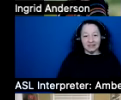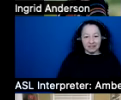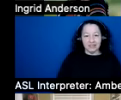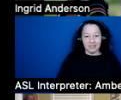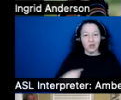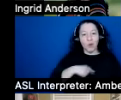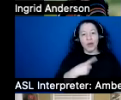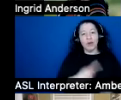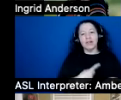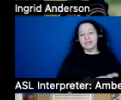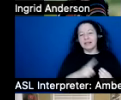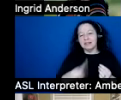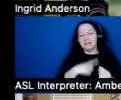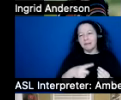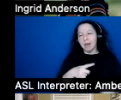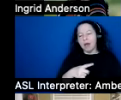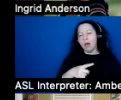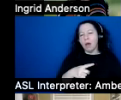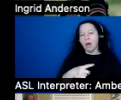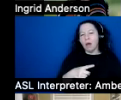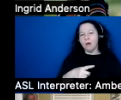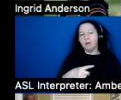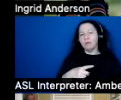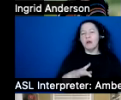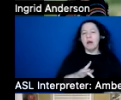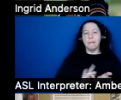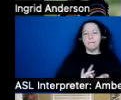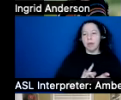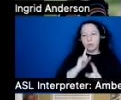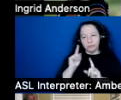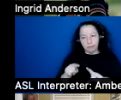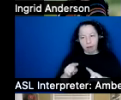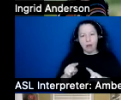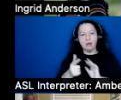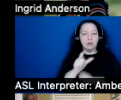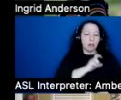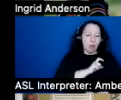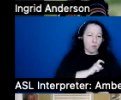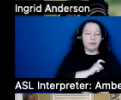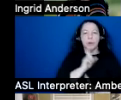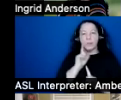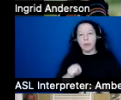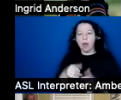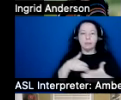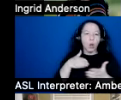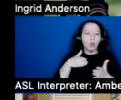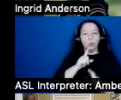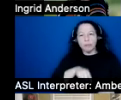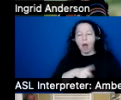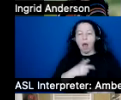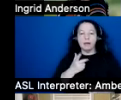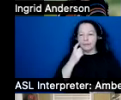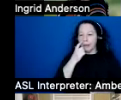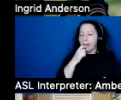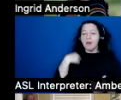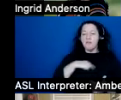we're talking about the medical response, the law enforcement response, prosecutor response, in order